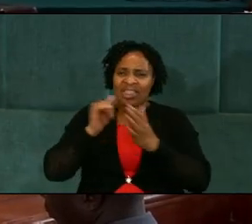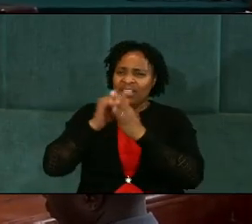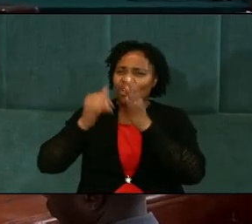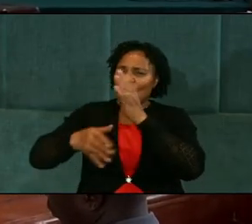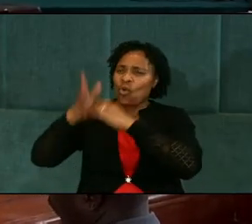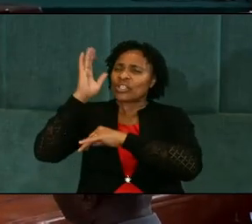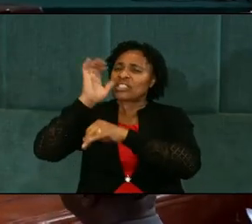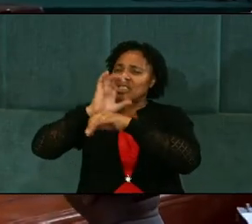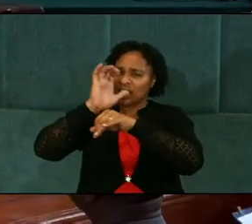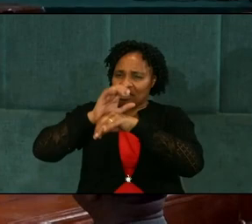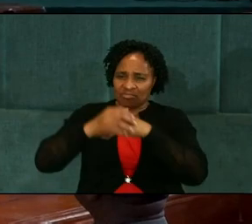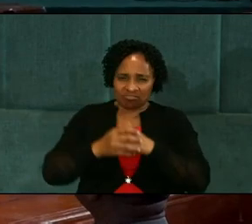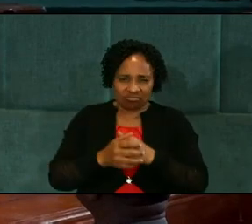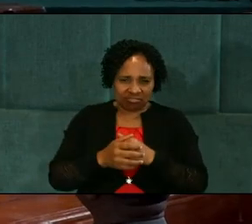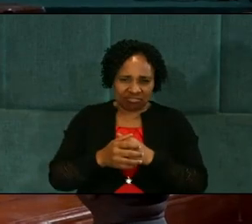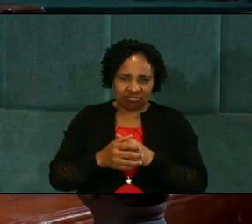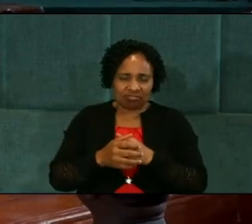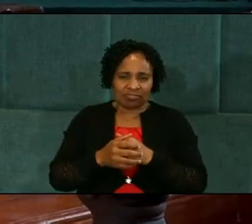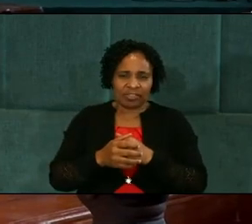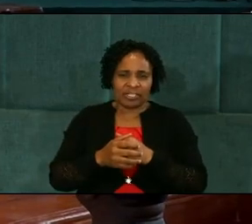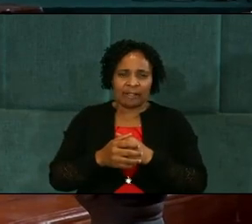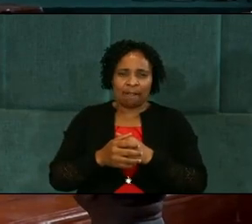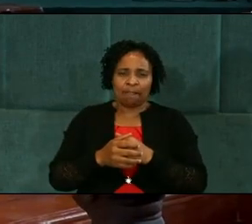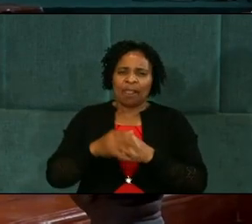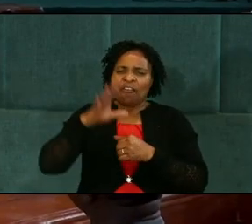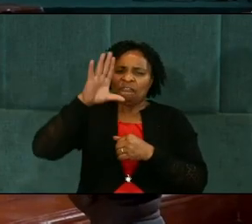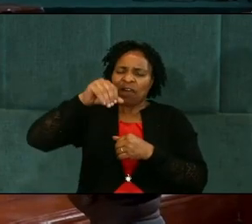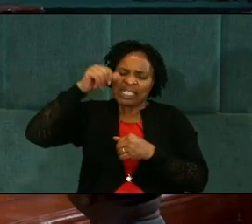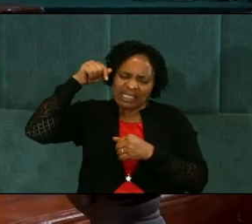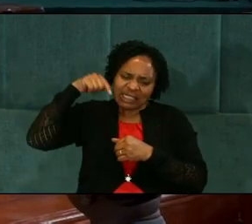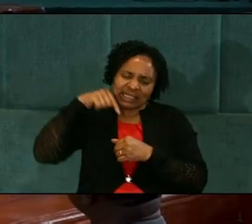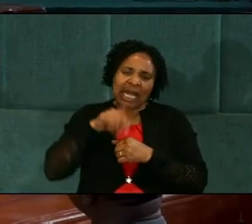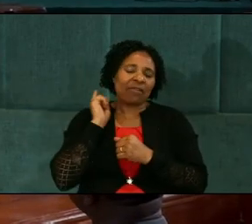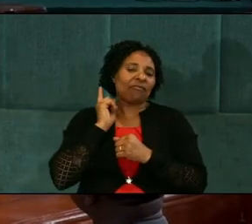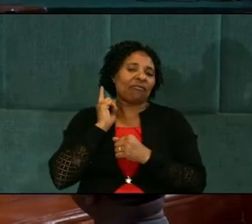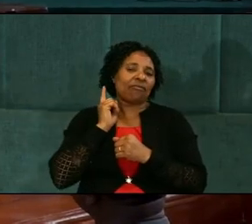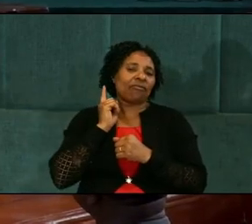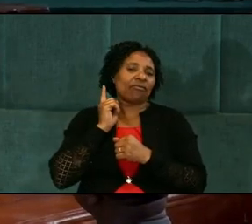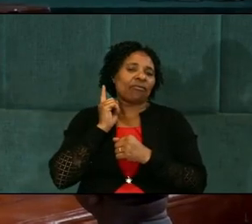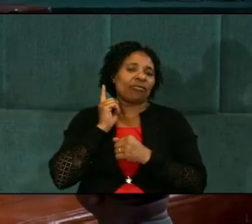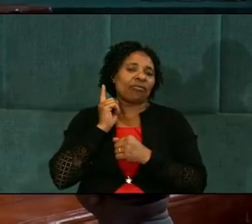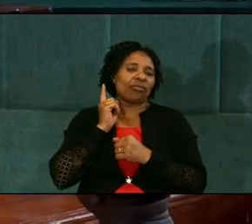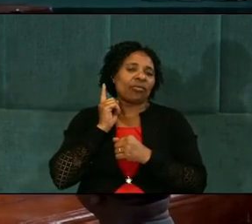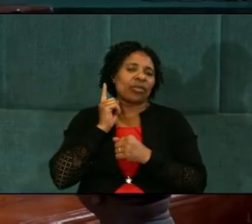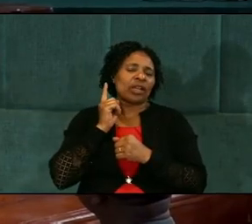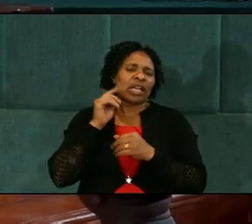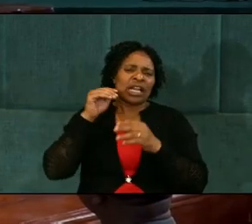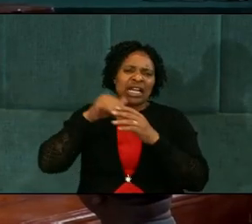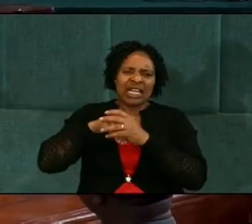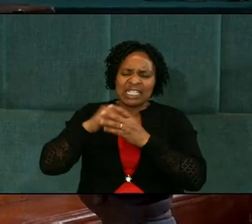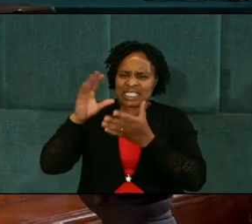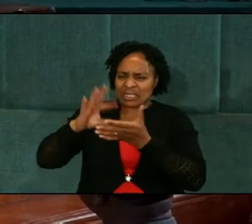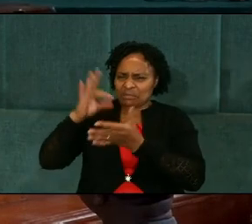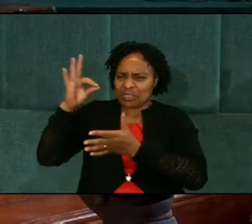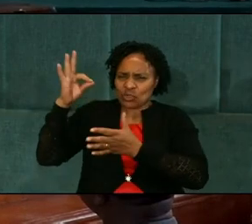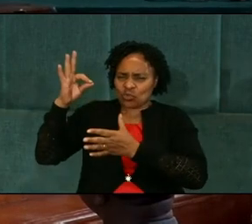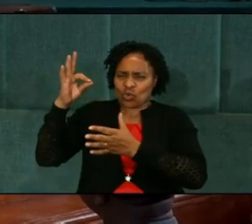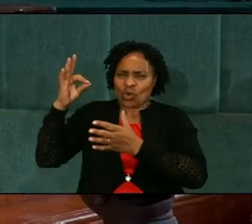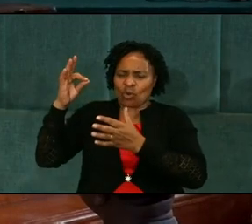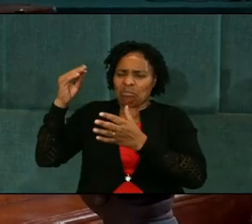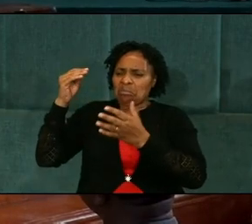God's church finds itself in such spiritual